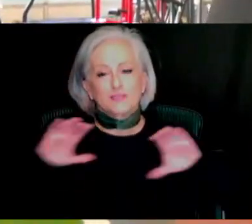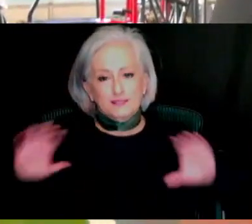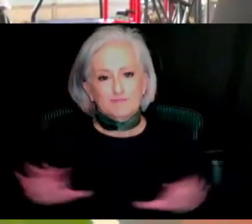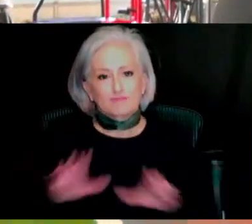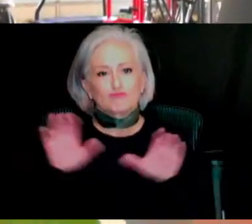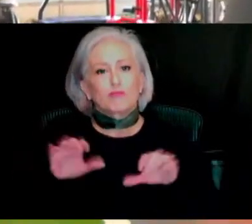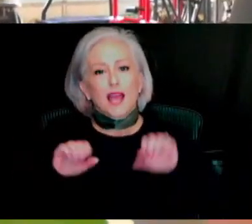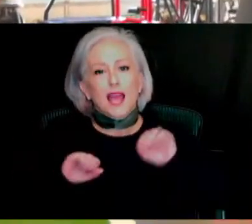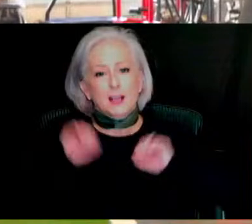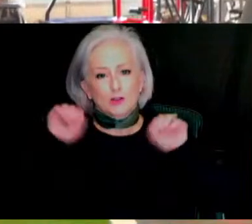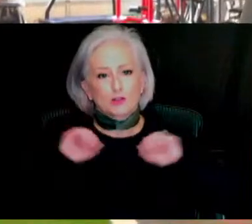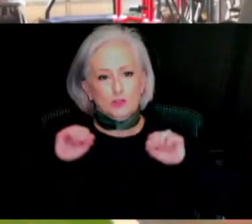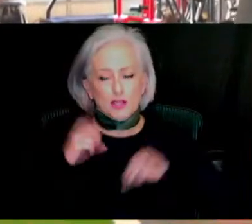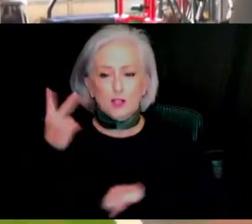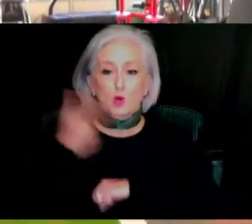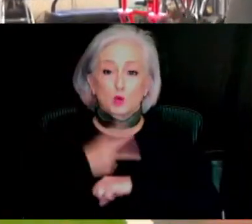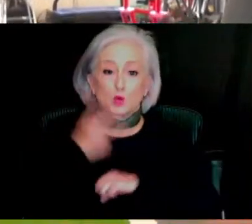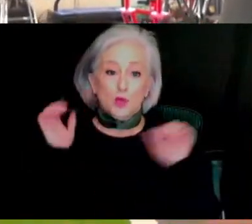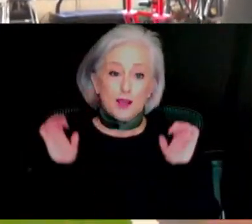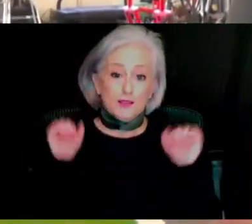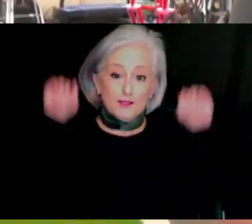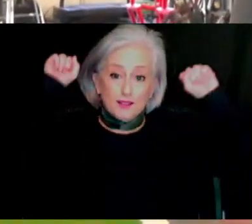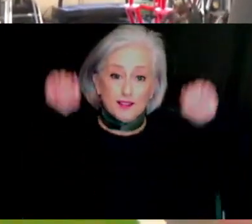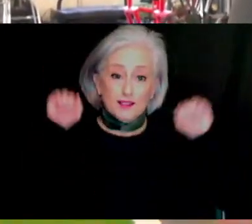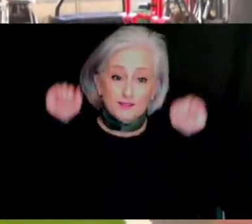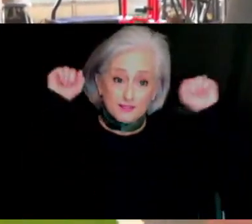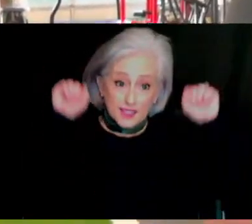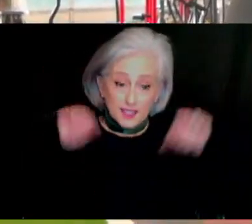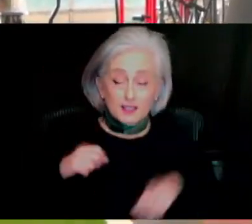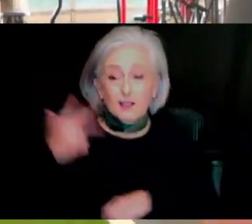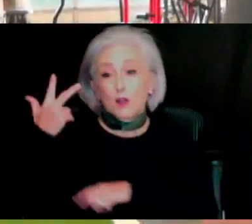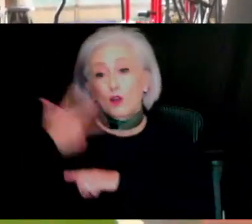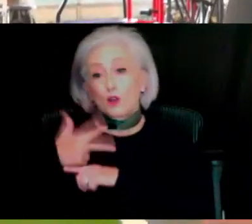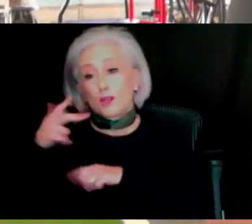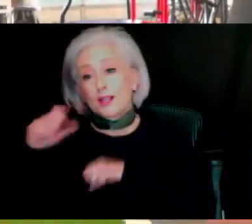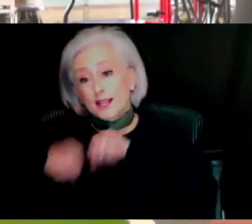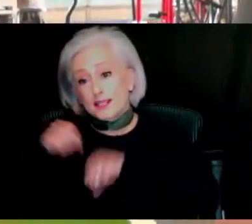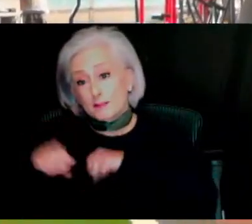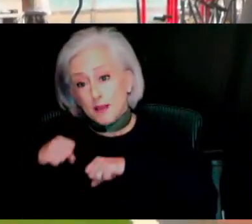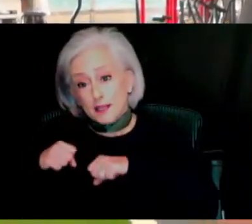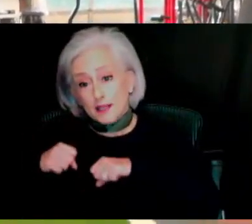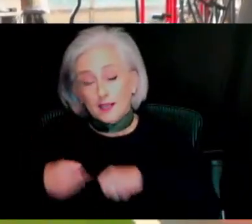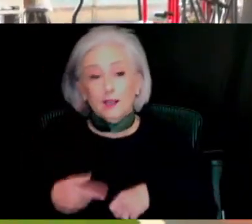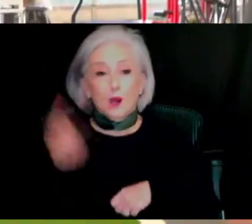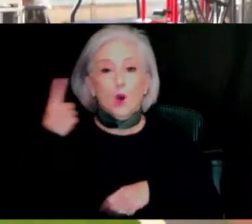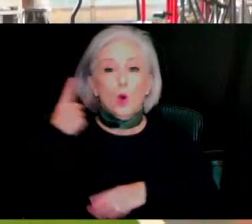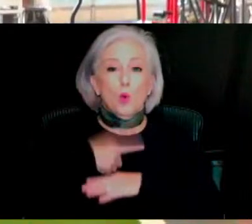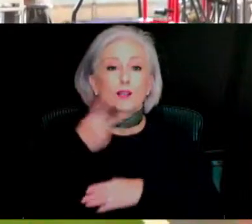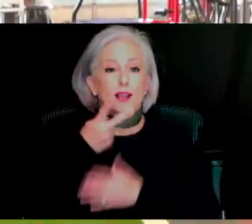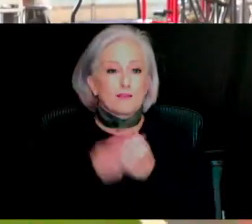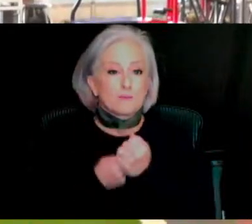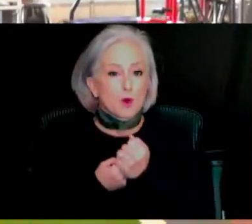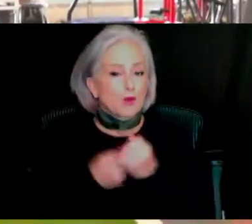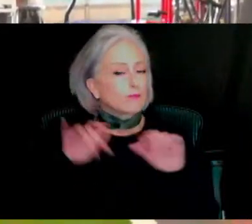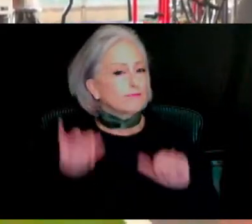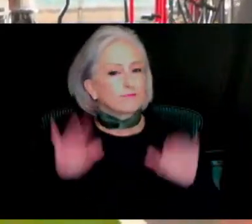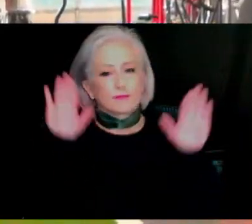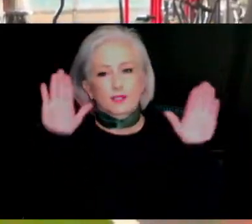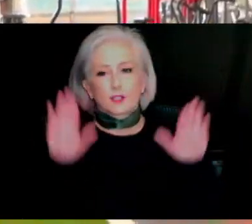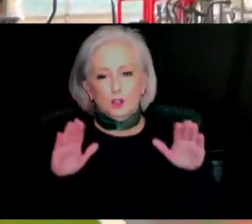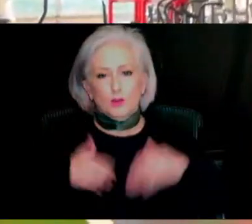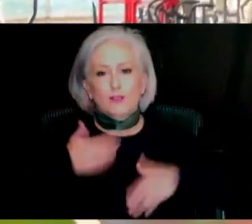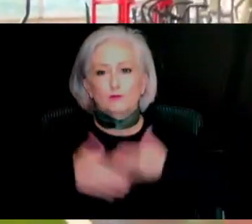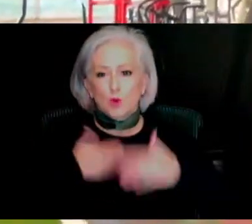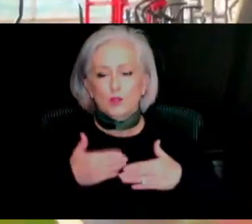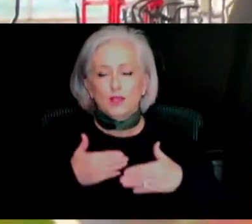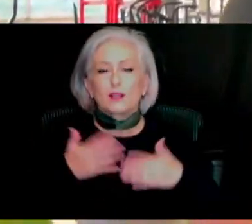lifting, coupled with 3 to 4 days of biking, maybe 1 day of both will be a great routine. Your body still needs time to recover, so